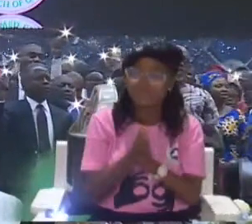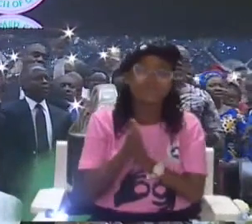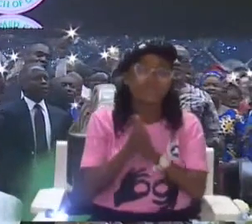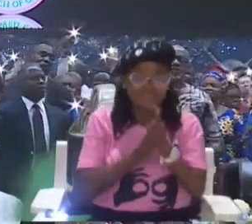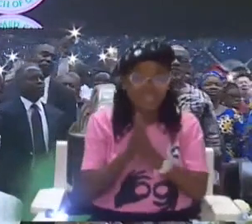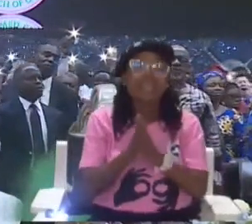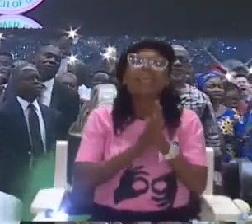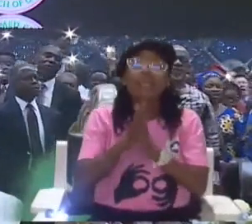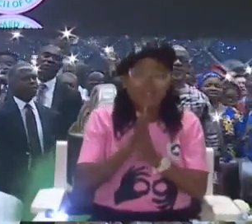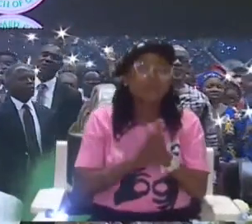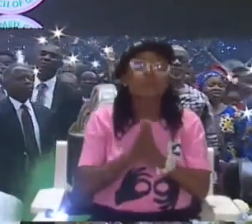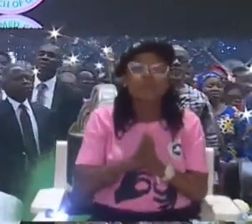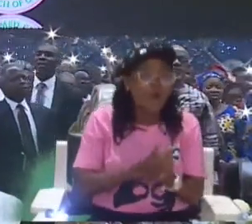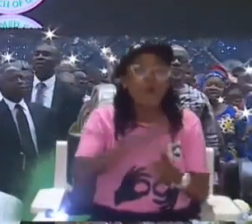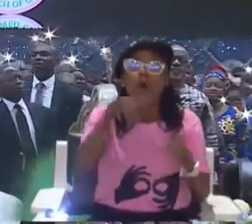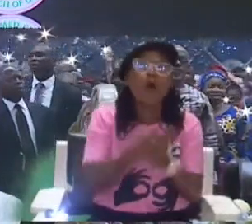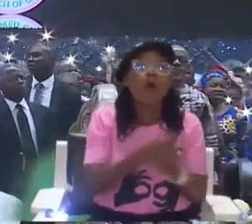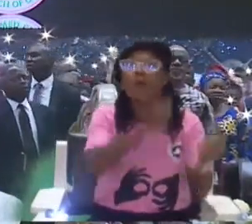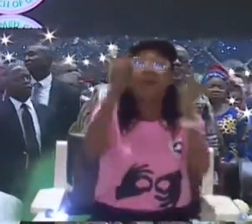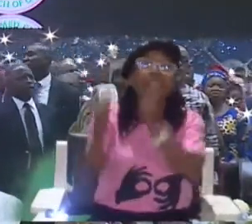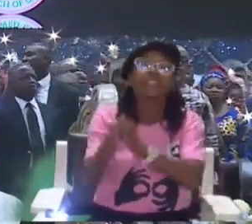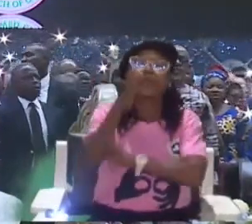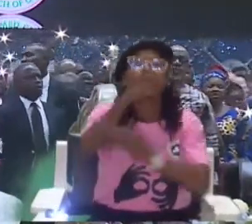Almighty God, don't let my light become